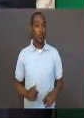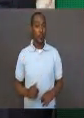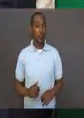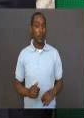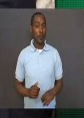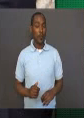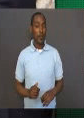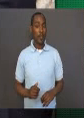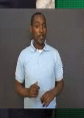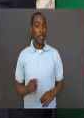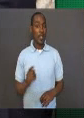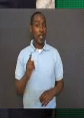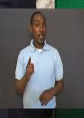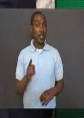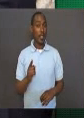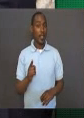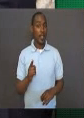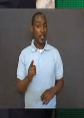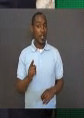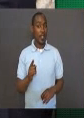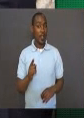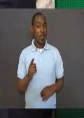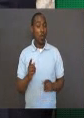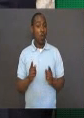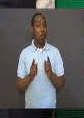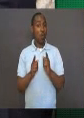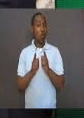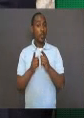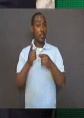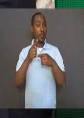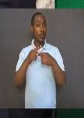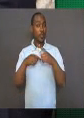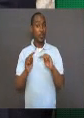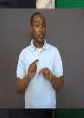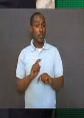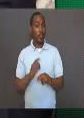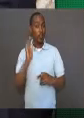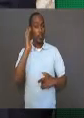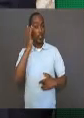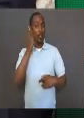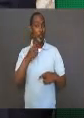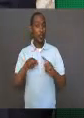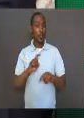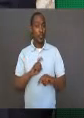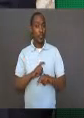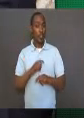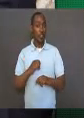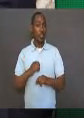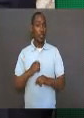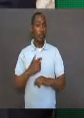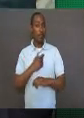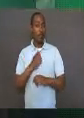You may not actually come into contact with the diseases you are being